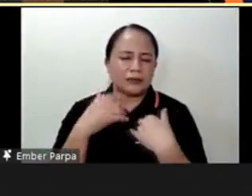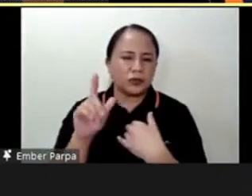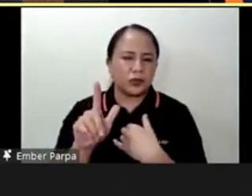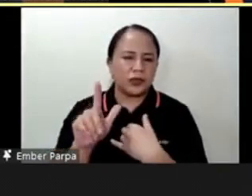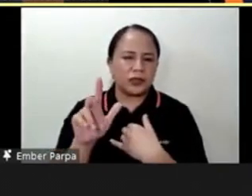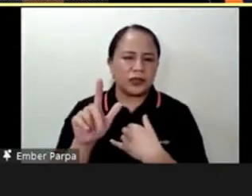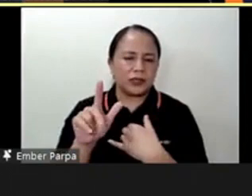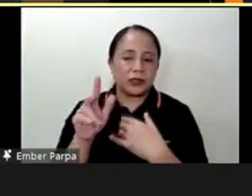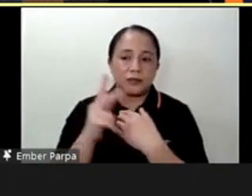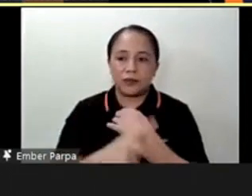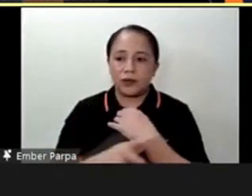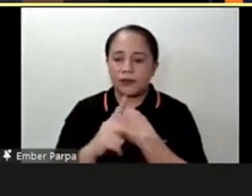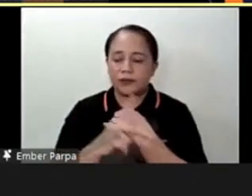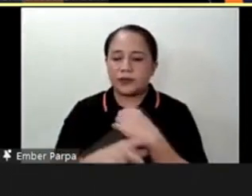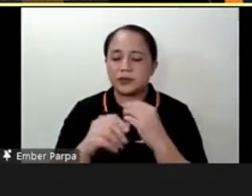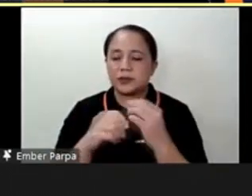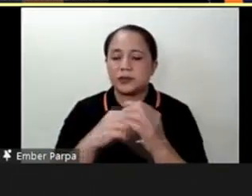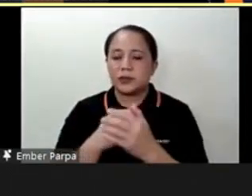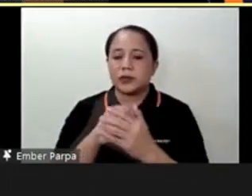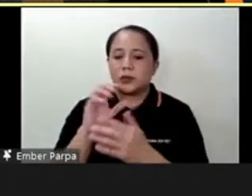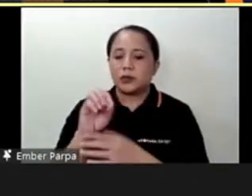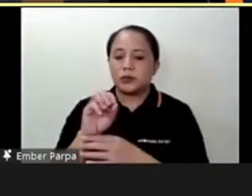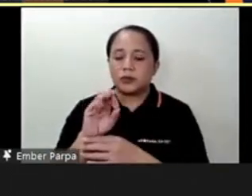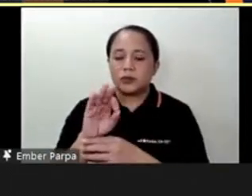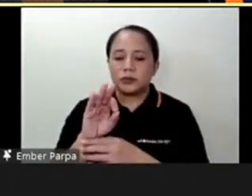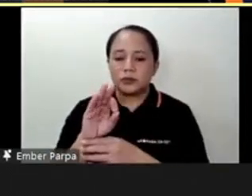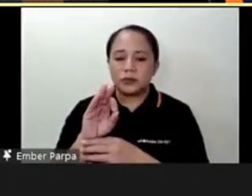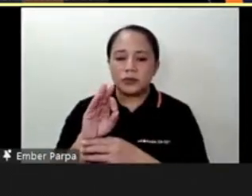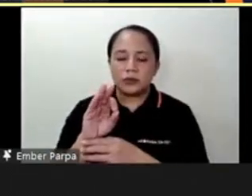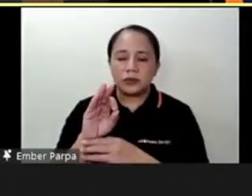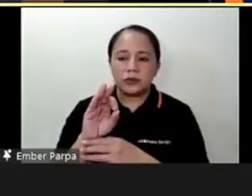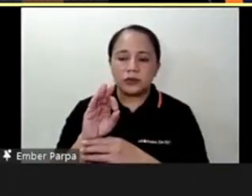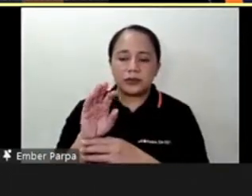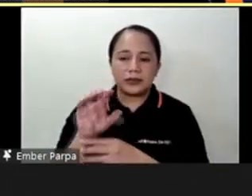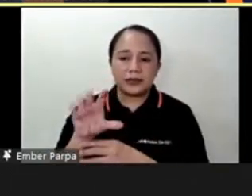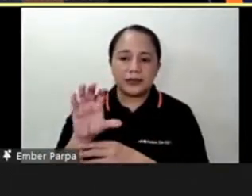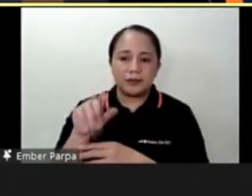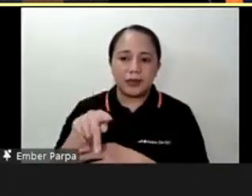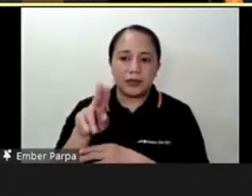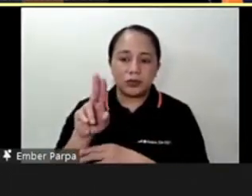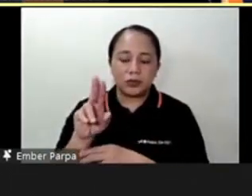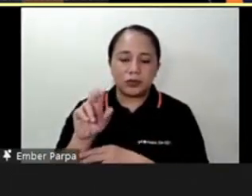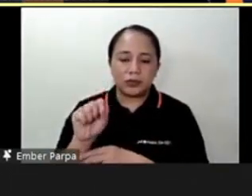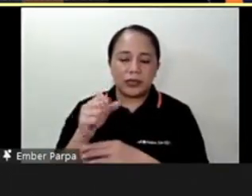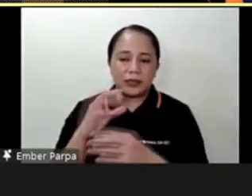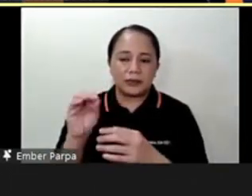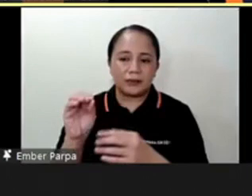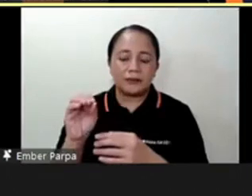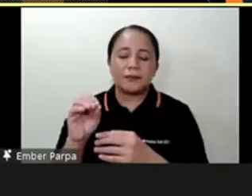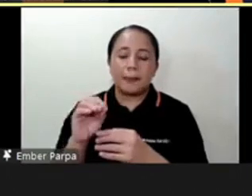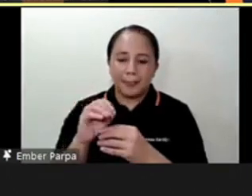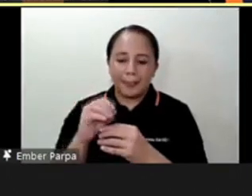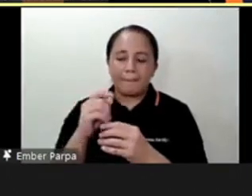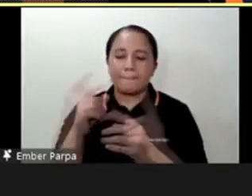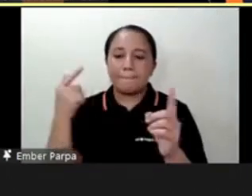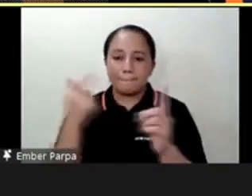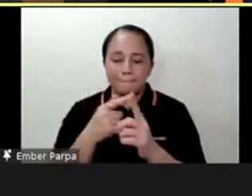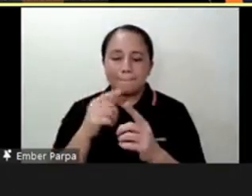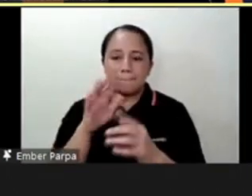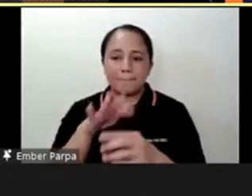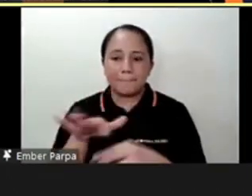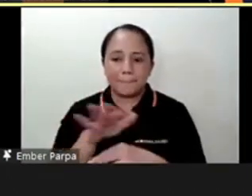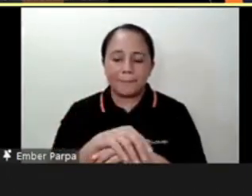23 provinces without WCPUs. So now also for our target